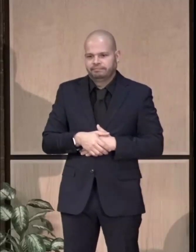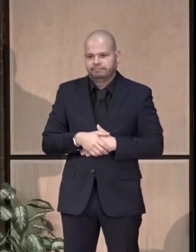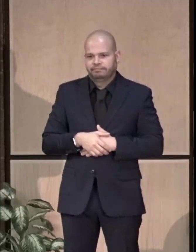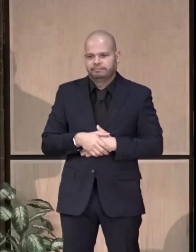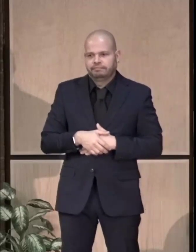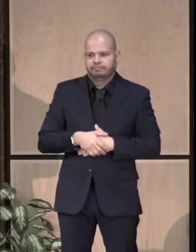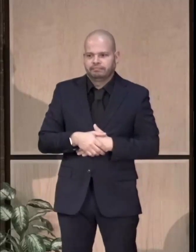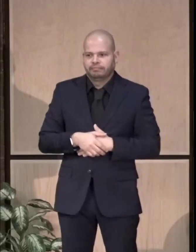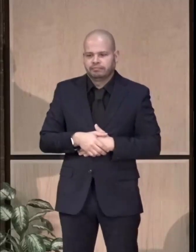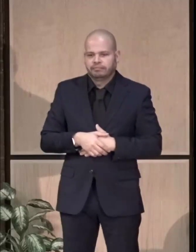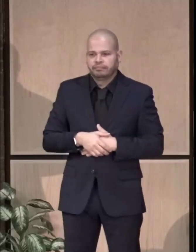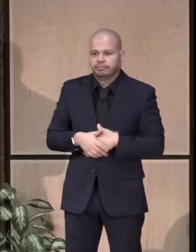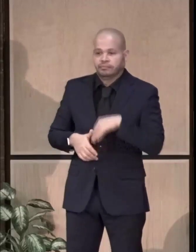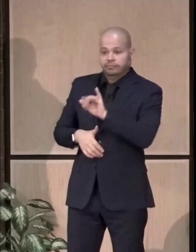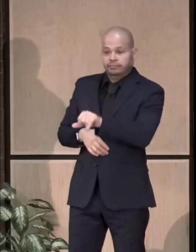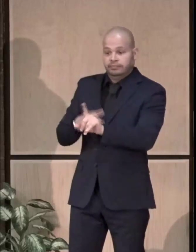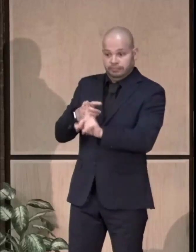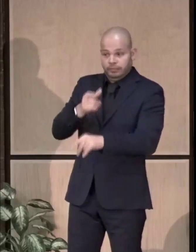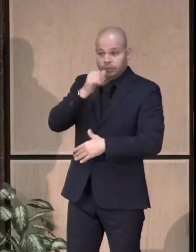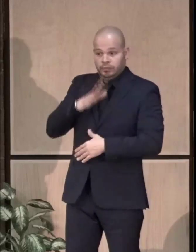That's from Christina Gagnon.